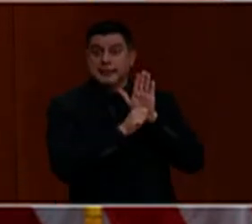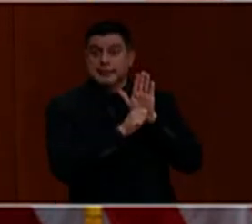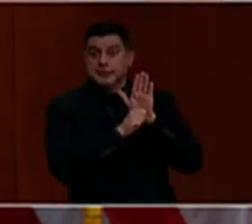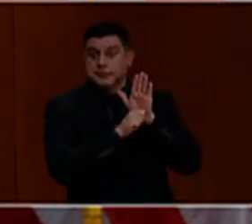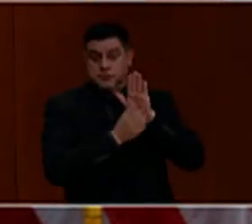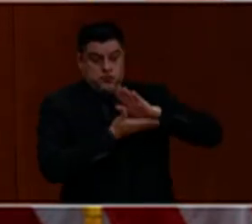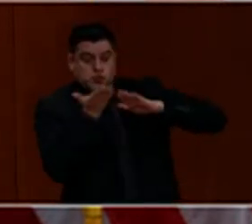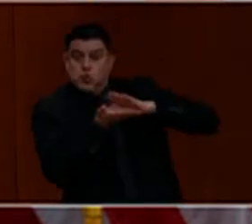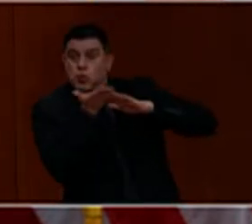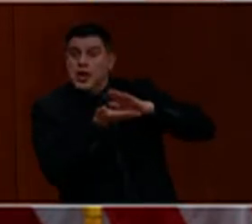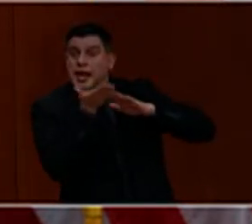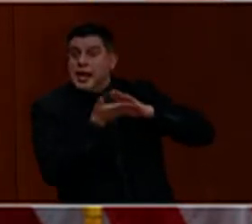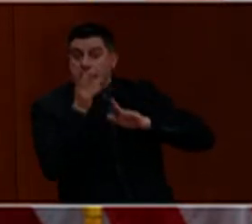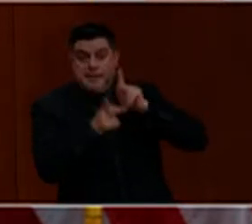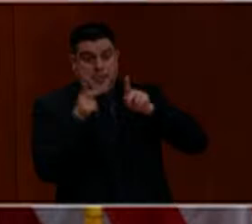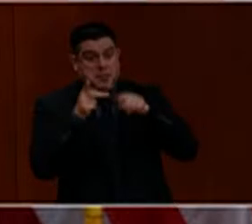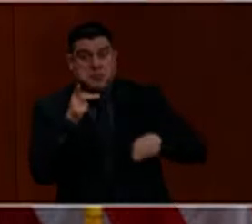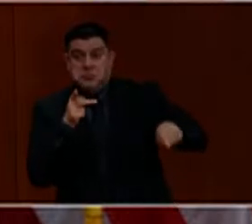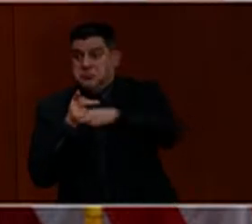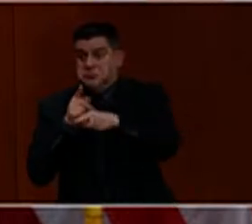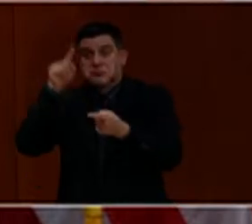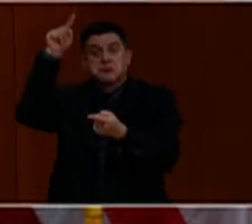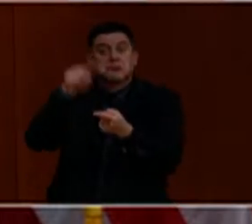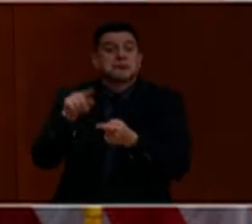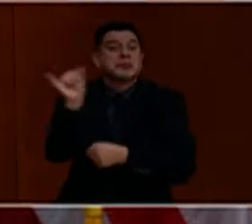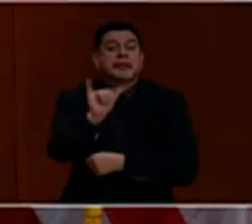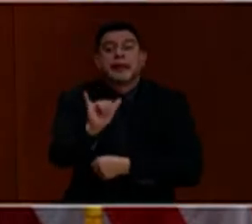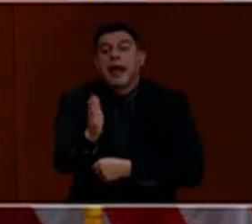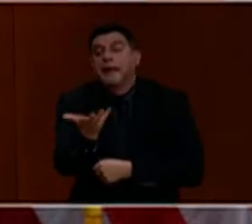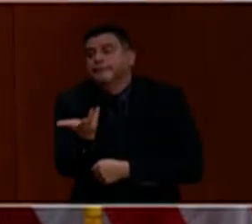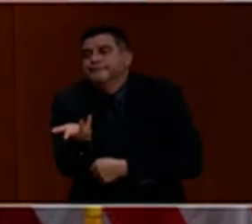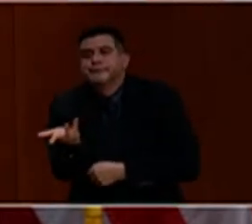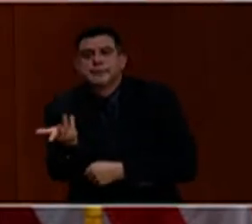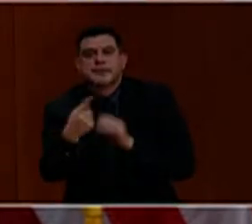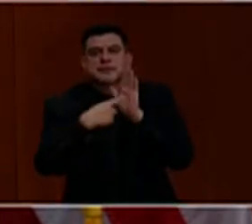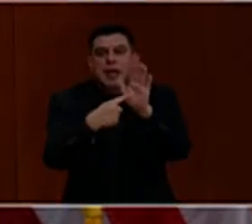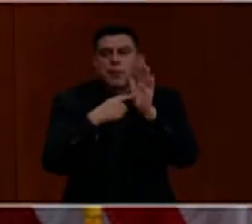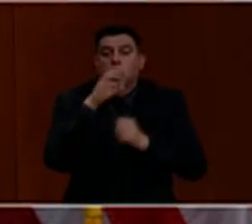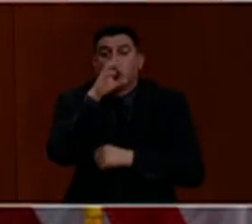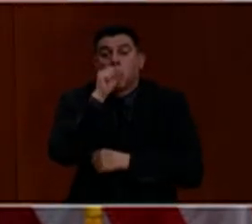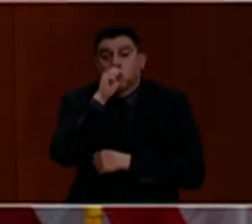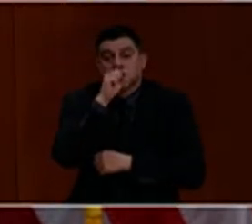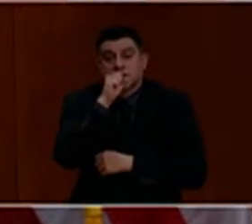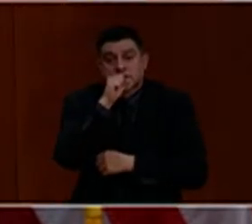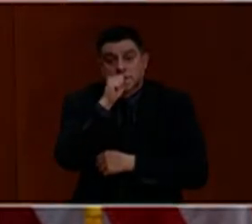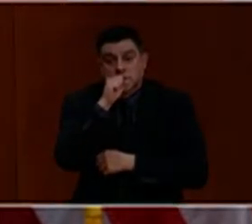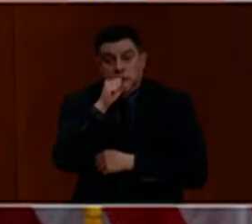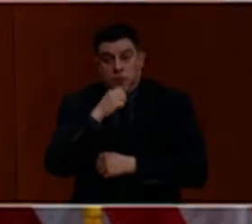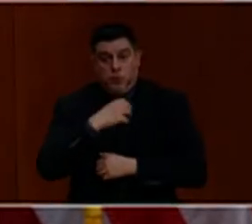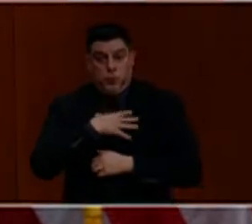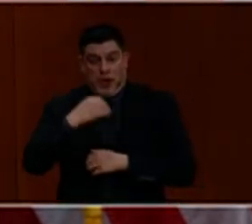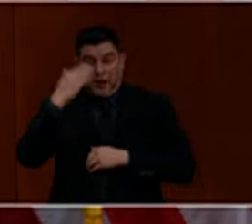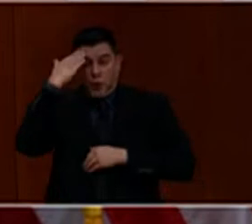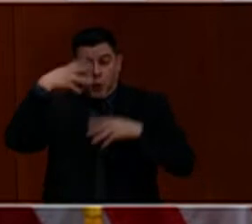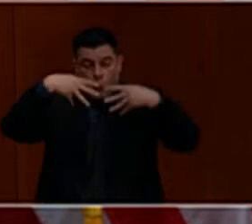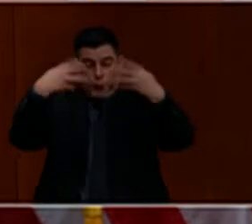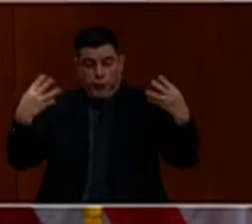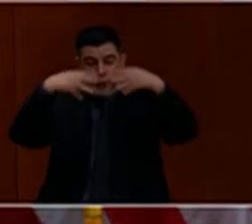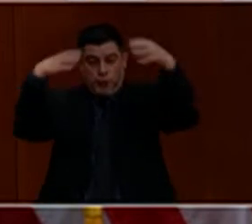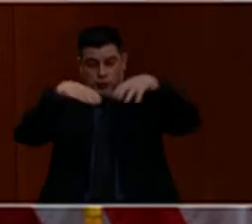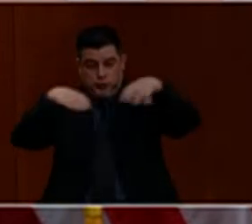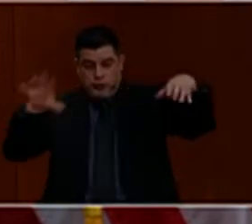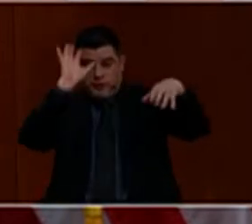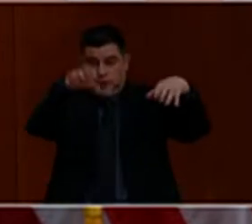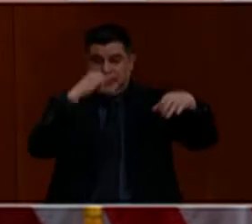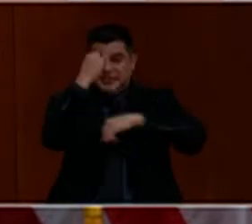used to. I mean, if you look at like the Orange County Convention Center, the beginning of July, we were having 2,000 people show up to get PCR tested